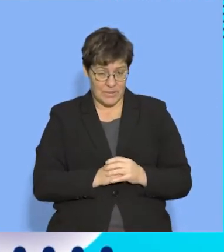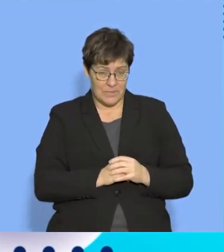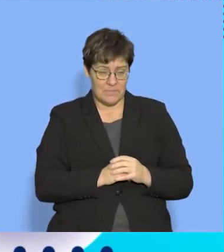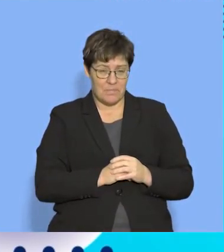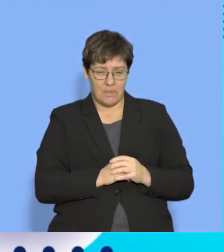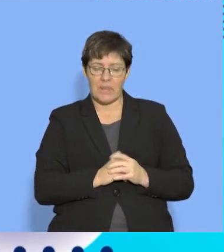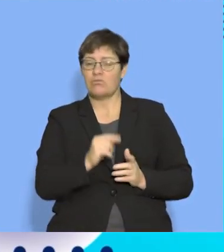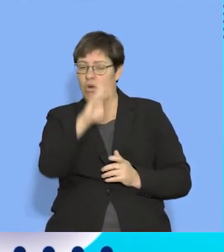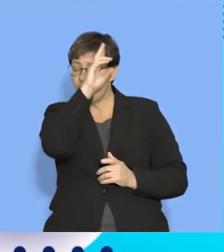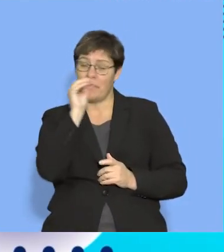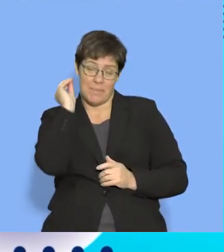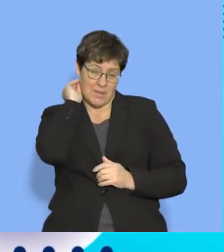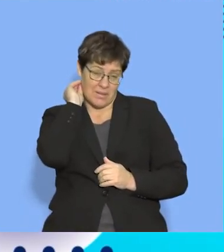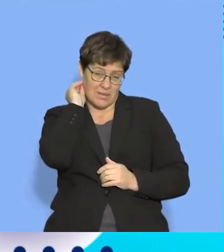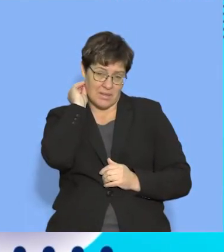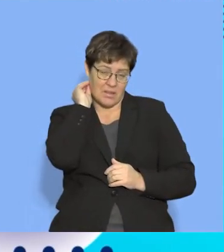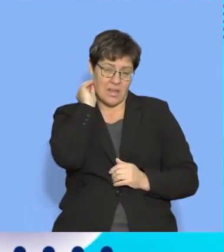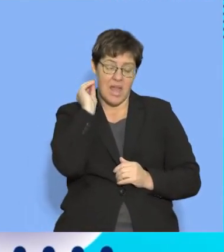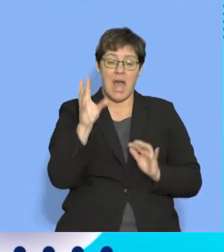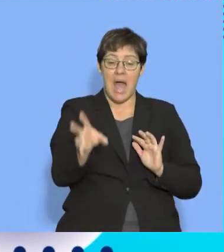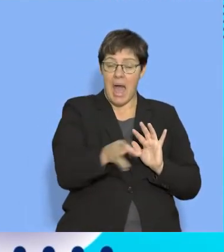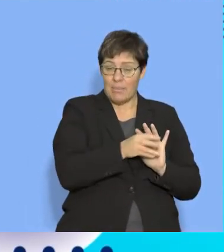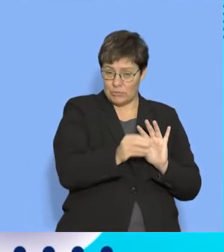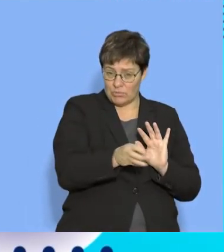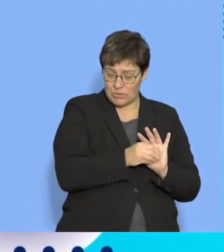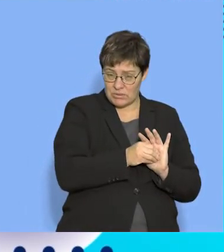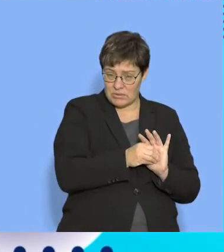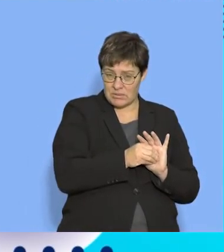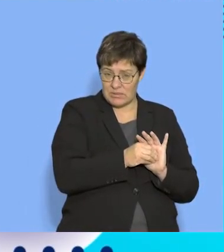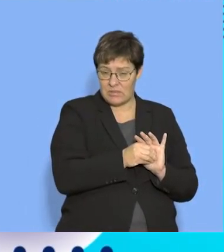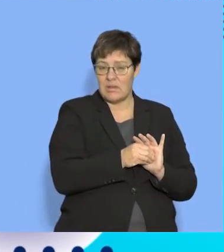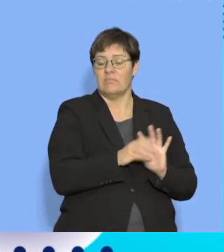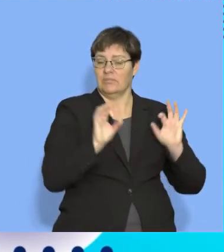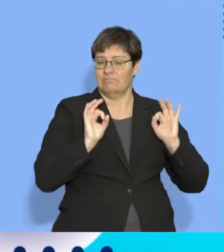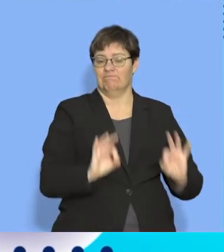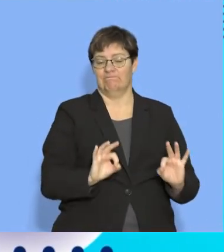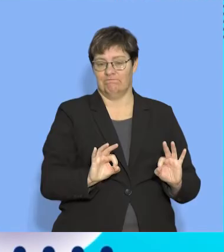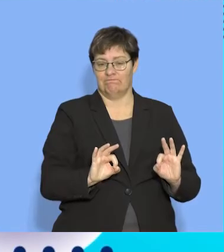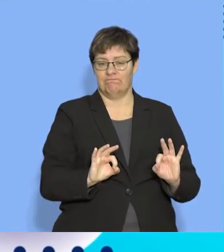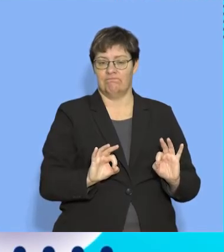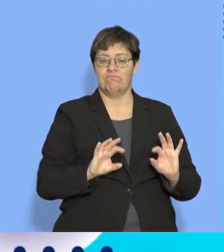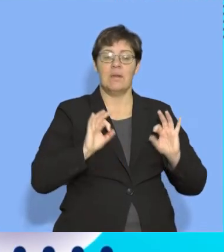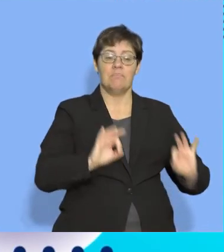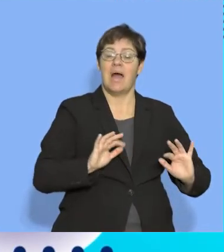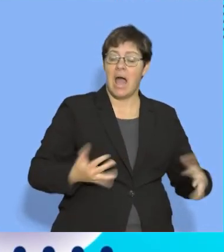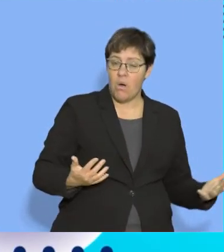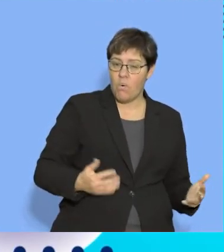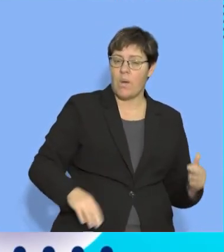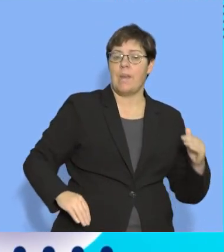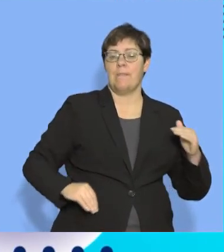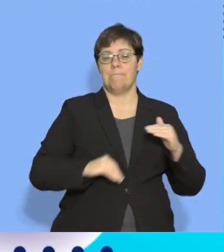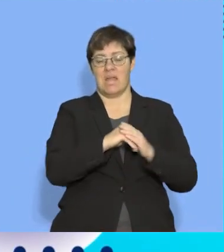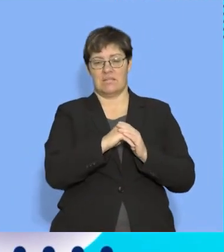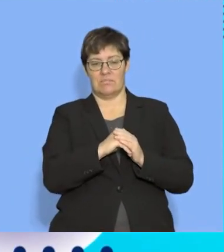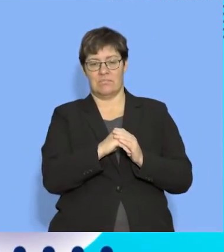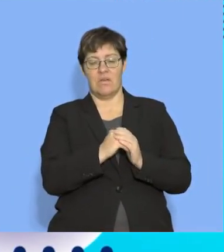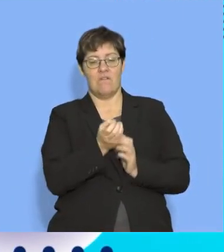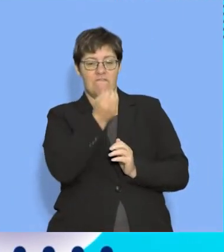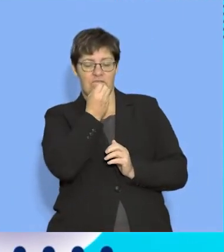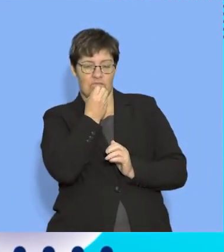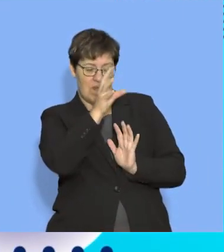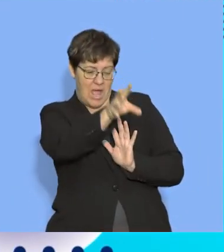So let's remember that absorption needs to be efficient, and for efficiency, we need to maximize the nutrient